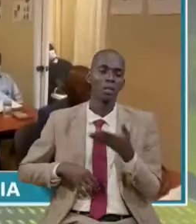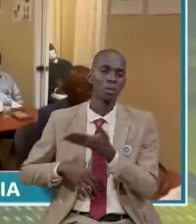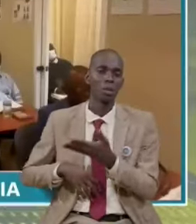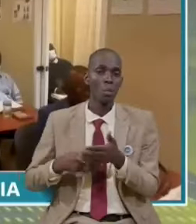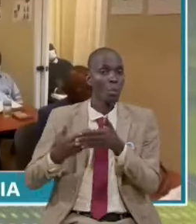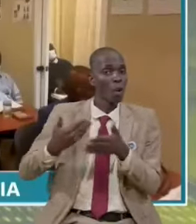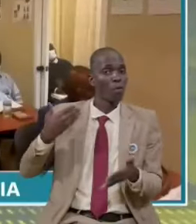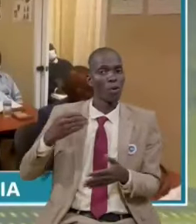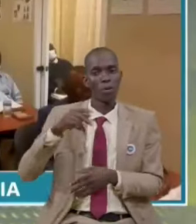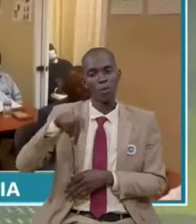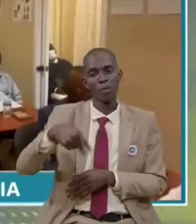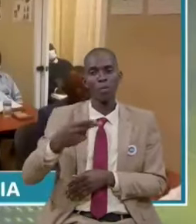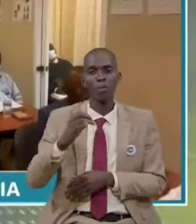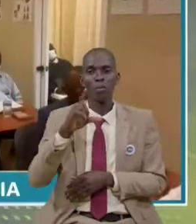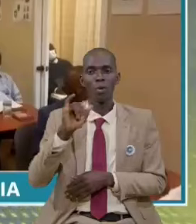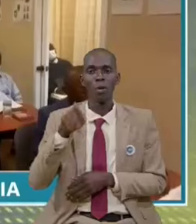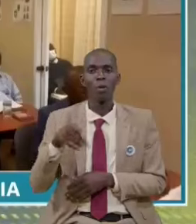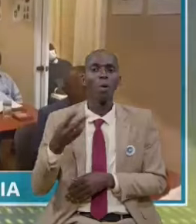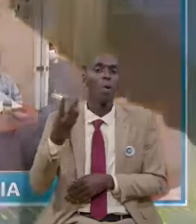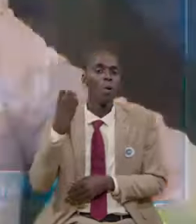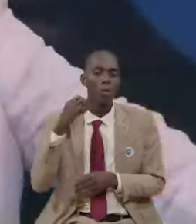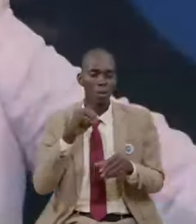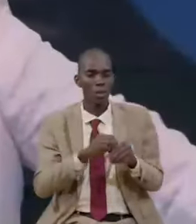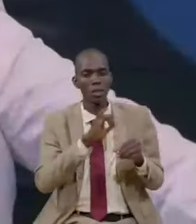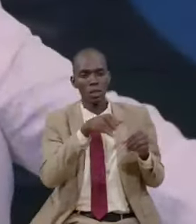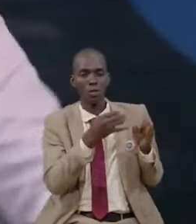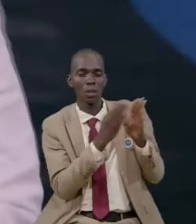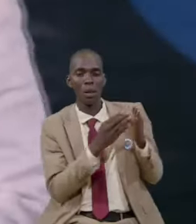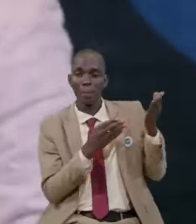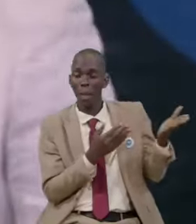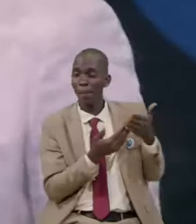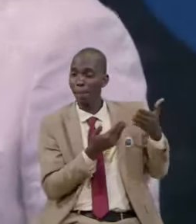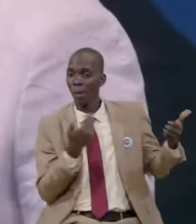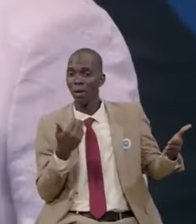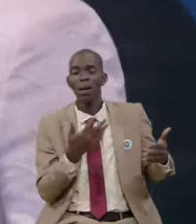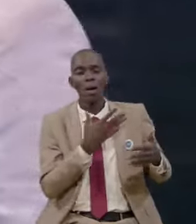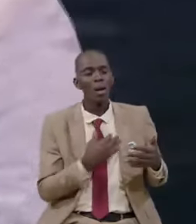drove him to the city of Samaria. And what he